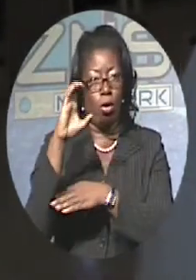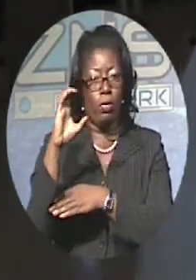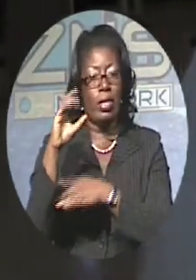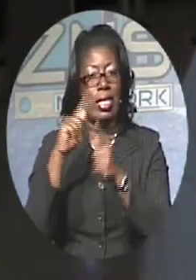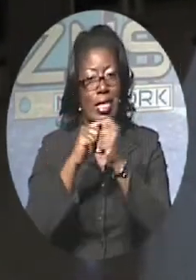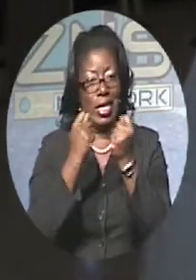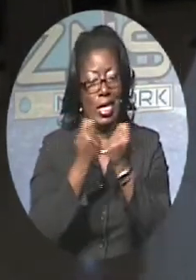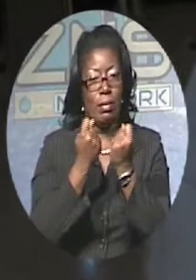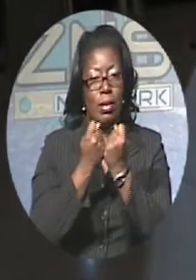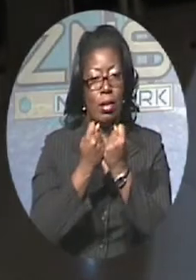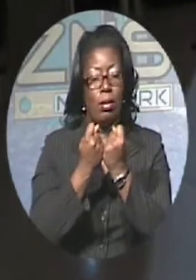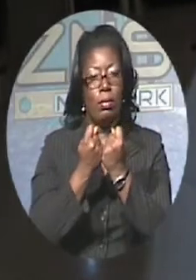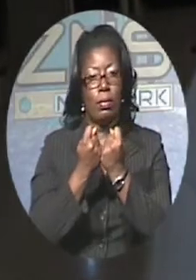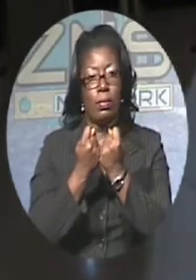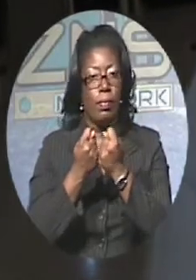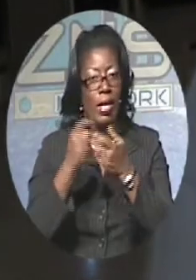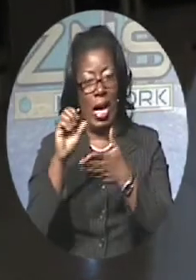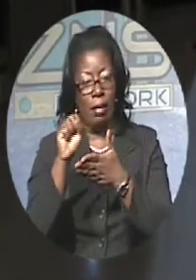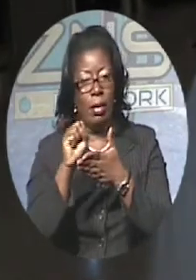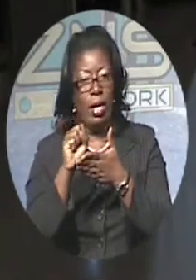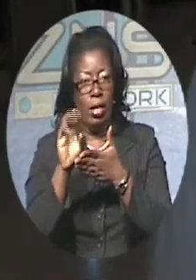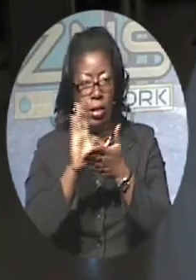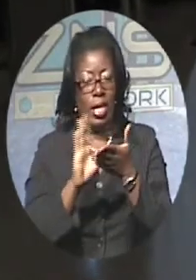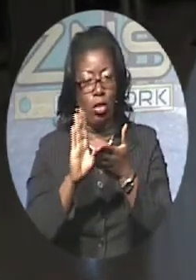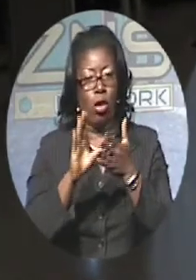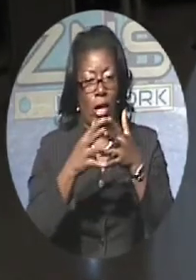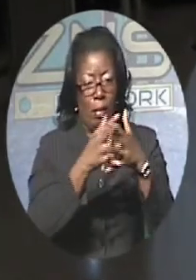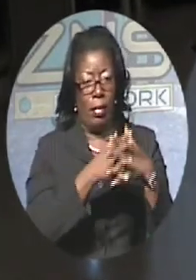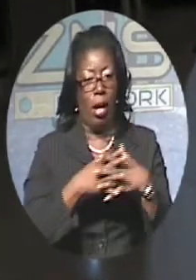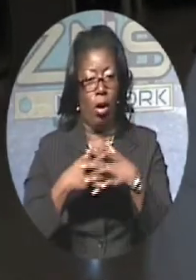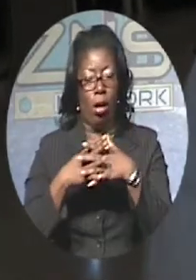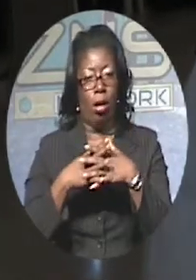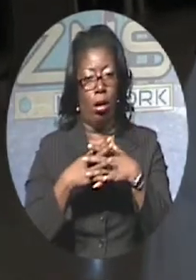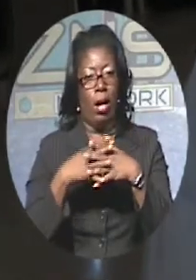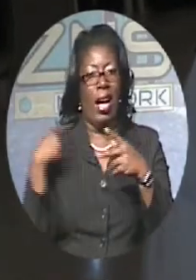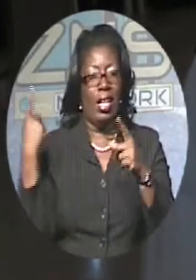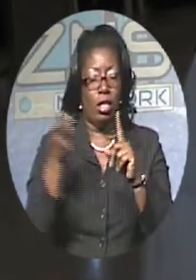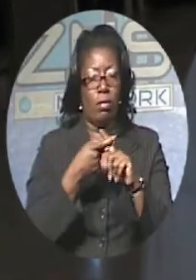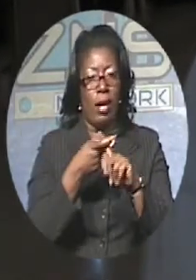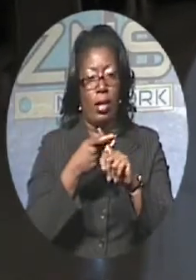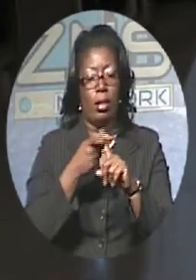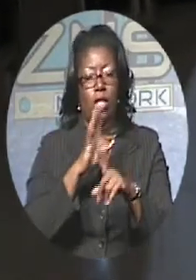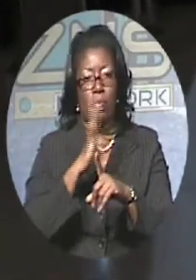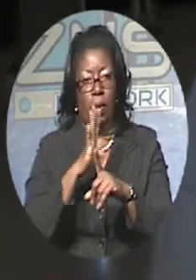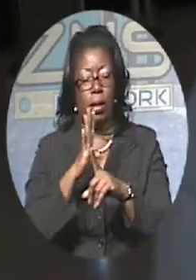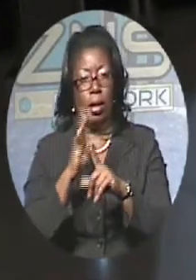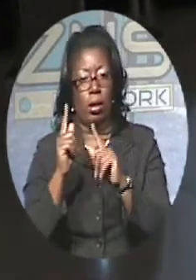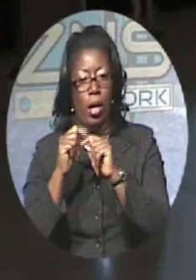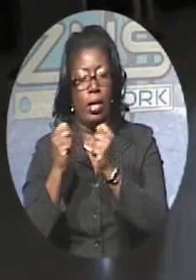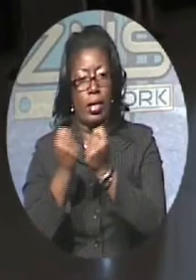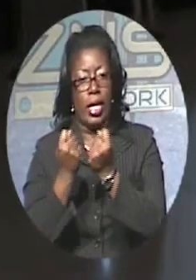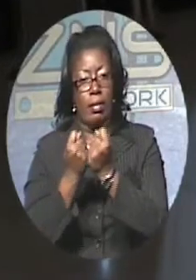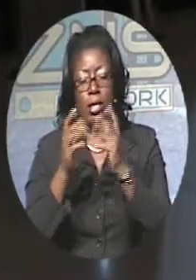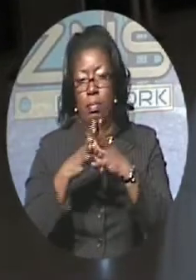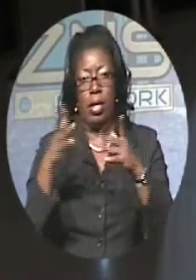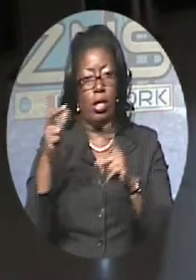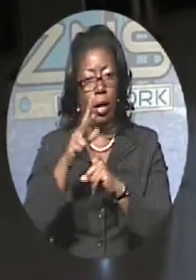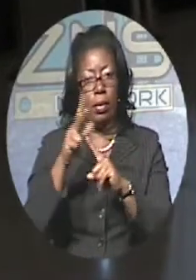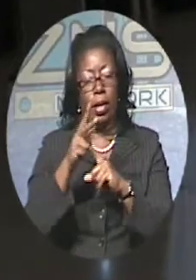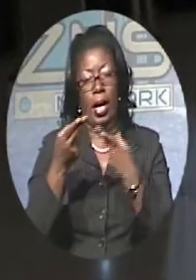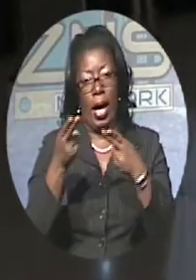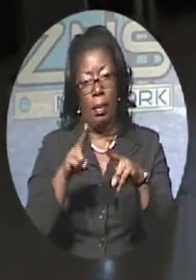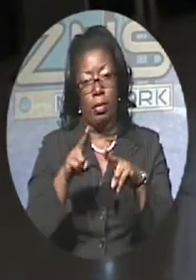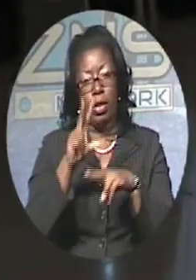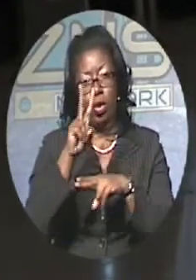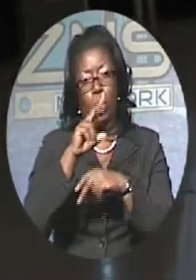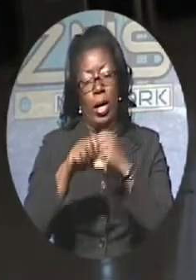well as teams from Central America and the Spanish-speaking Caribbean and some teams from South America. This is a big championship that's held every 2 years, and we have